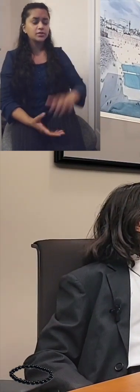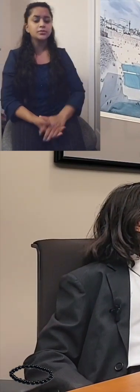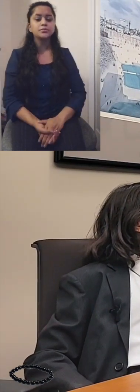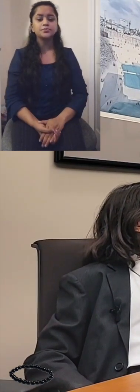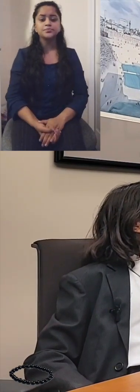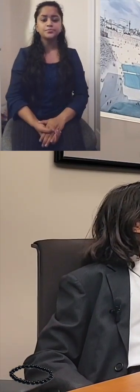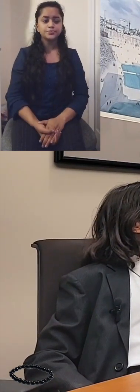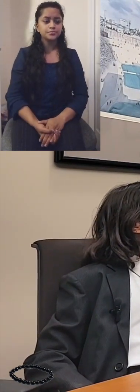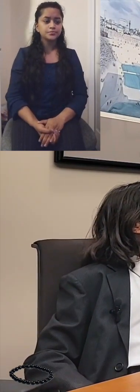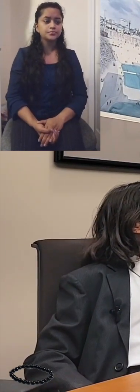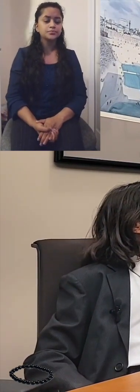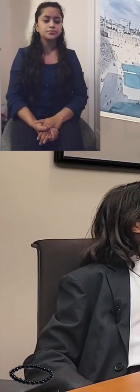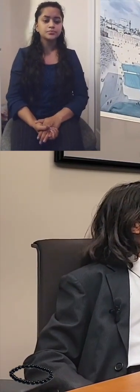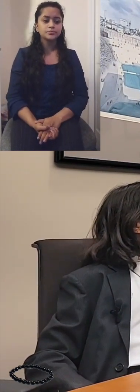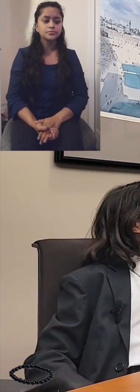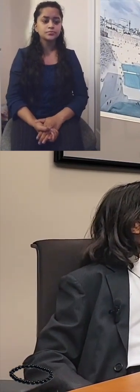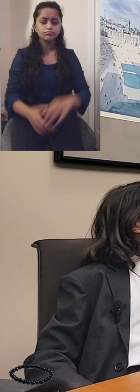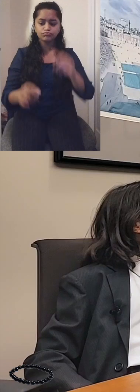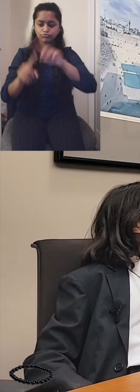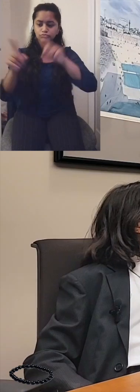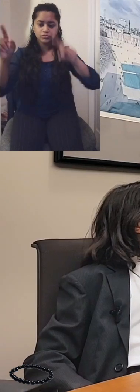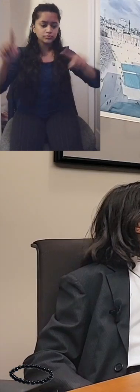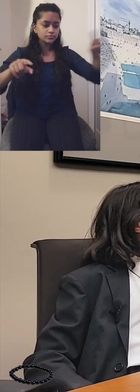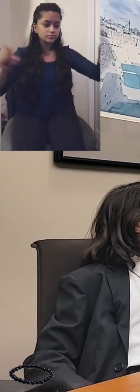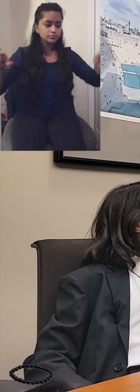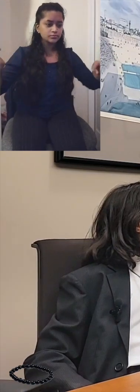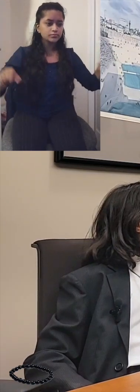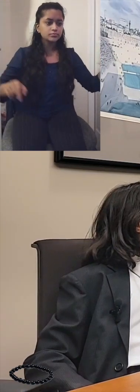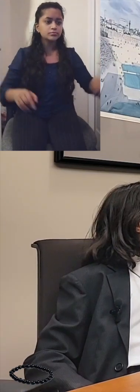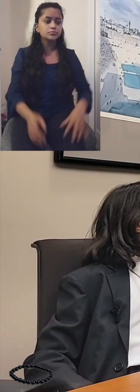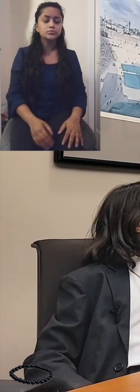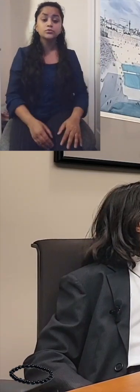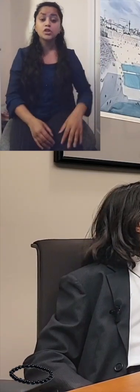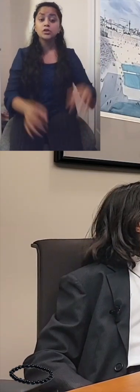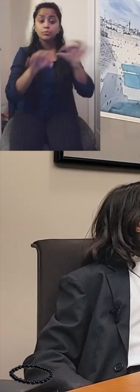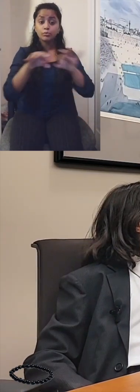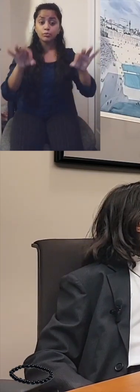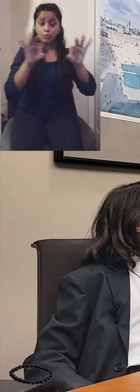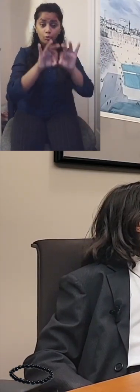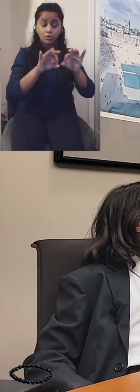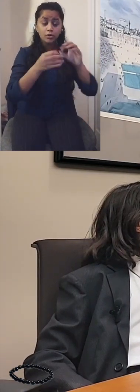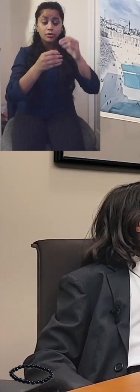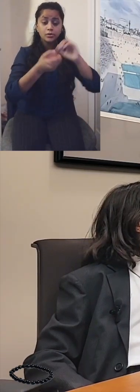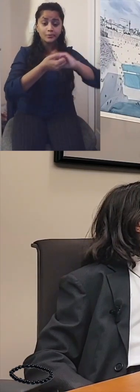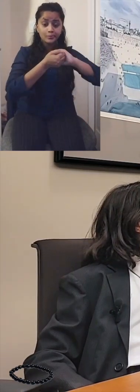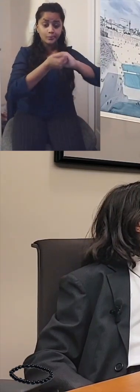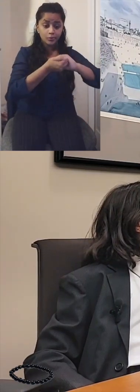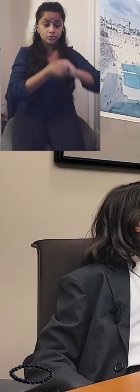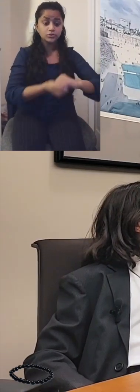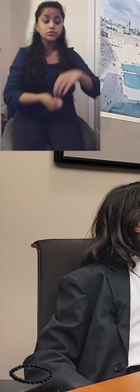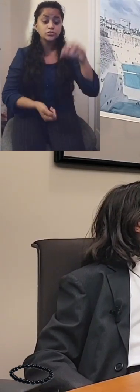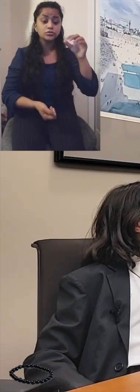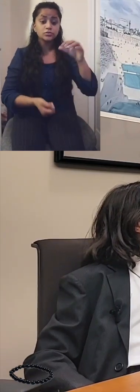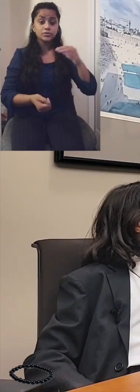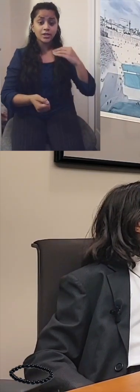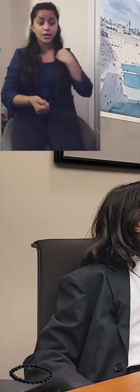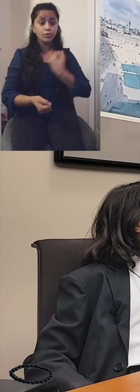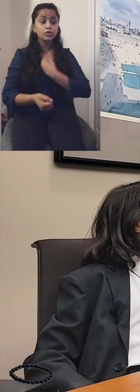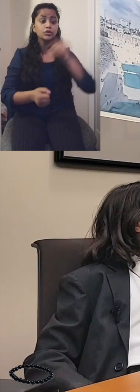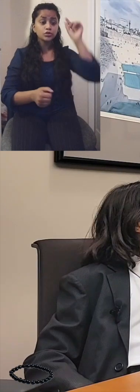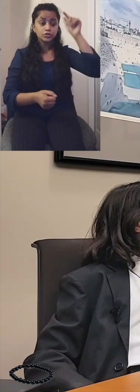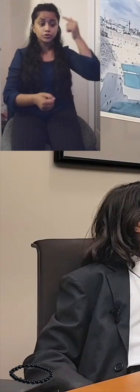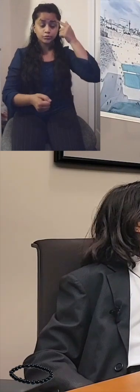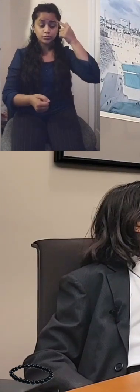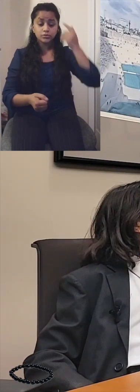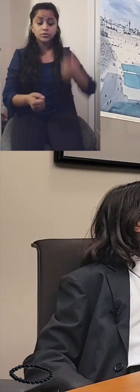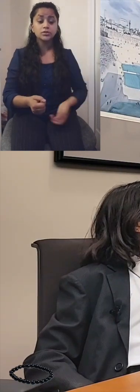parliamentary democracy within this framework of this very important partnership of the overseas